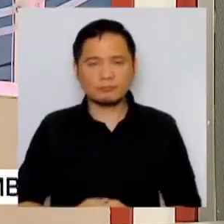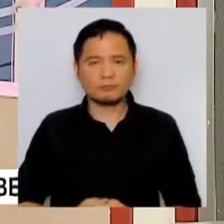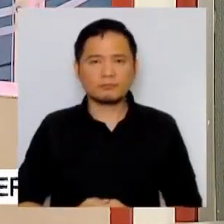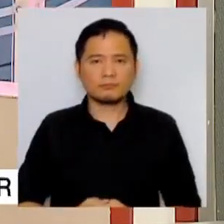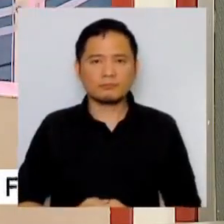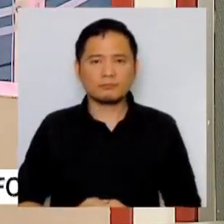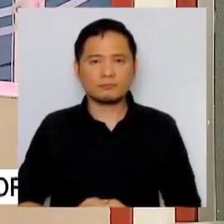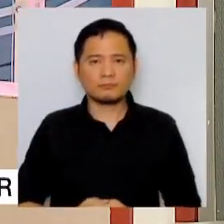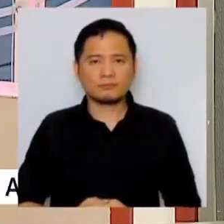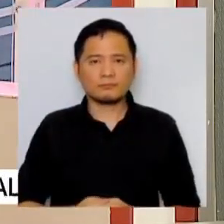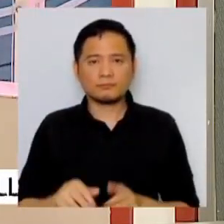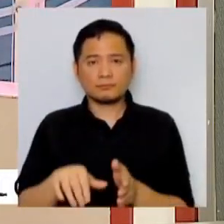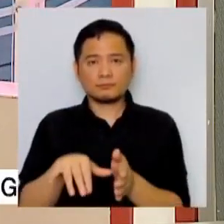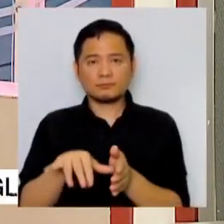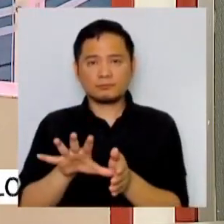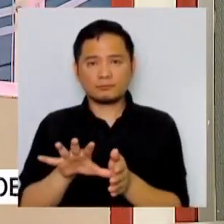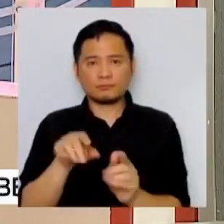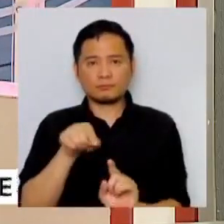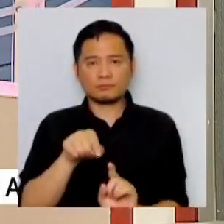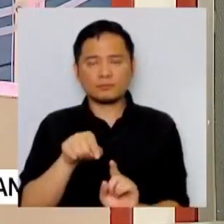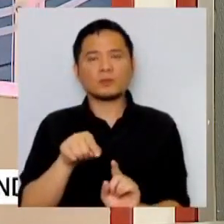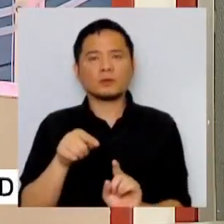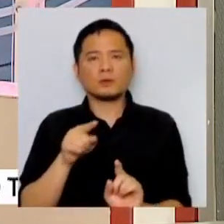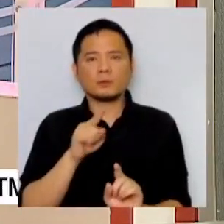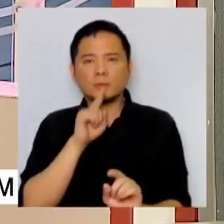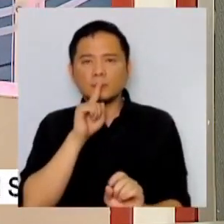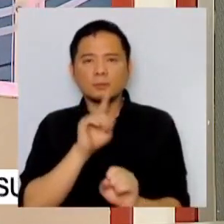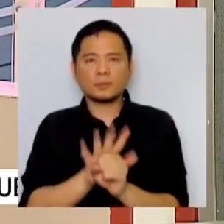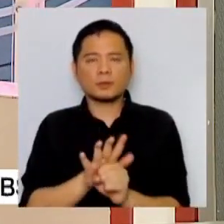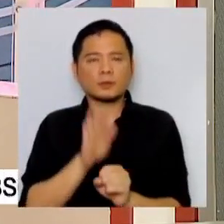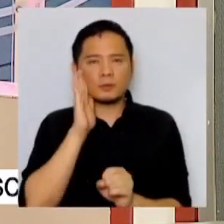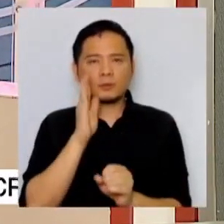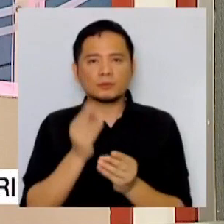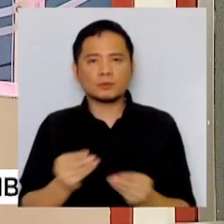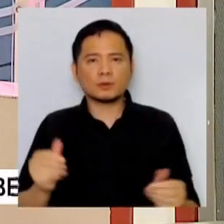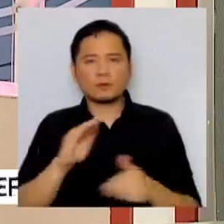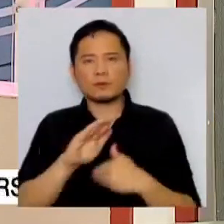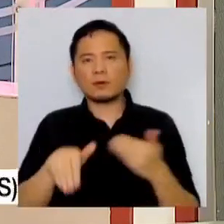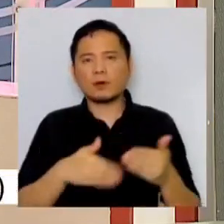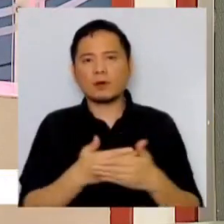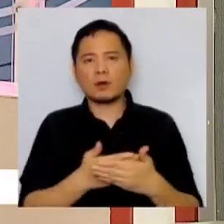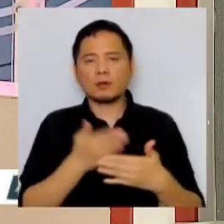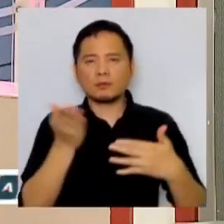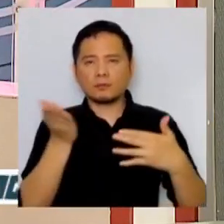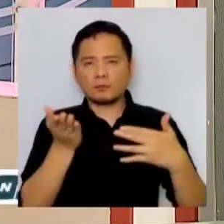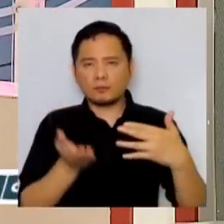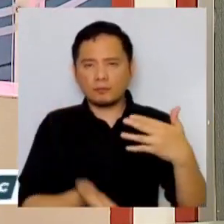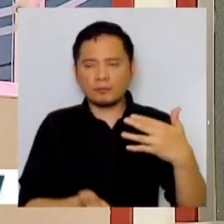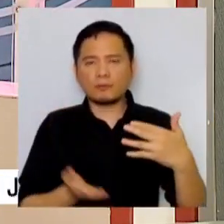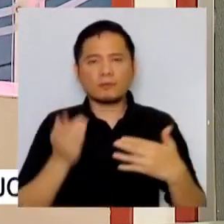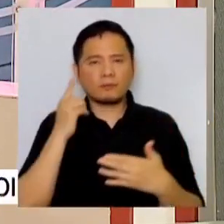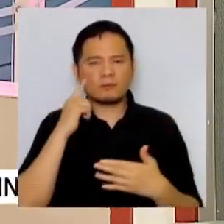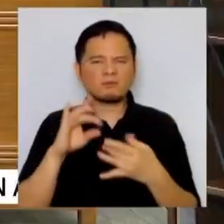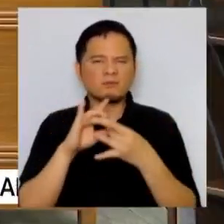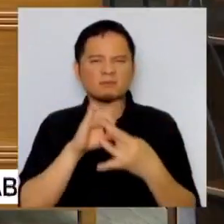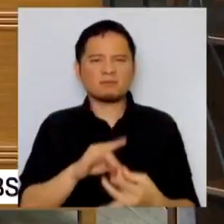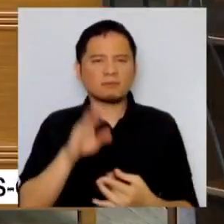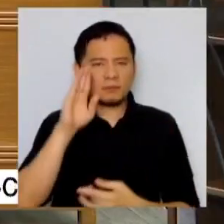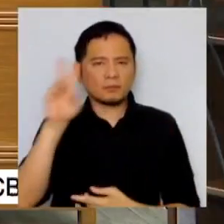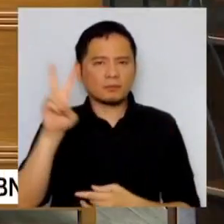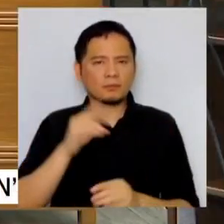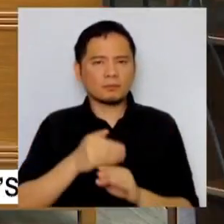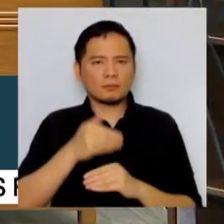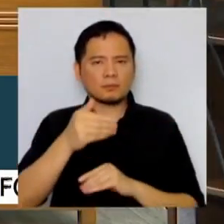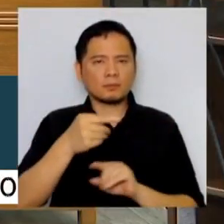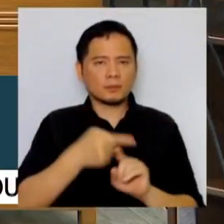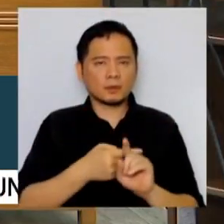The Commission on Elections commits to resolve all pending petitions against the presidential bid of Ferdinand Marcos Jr. next month. A total of 7 petitions